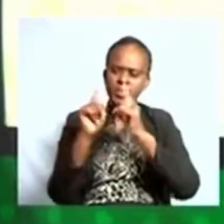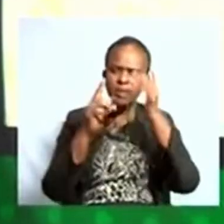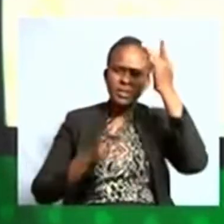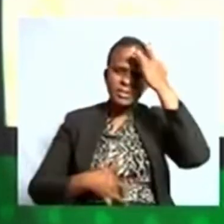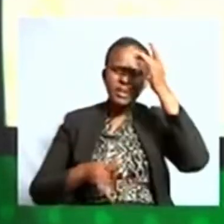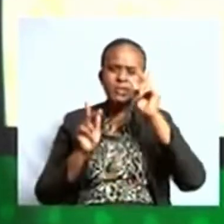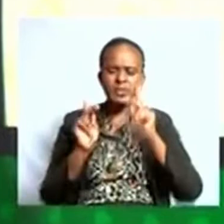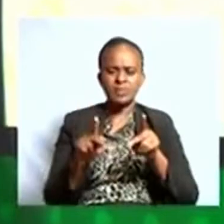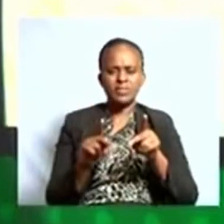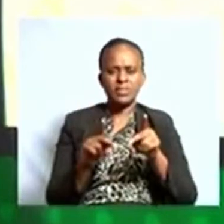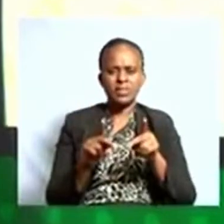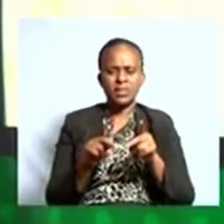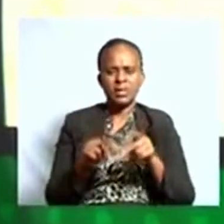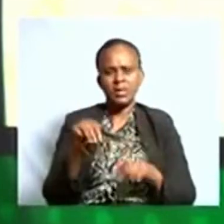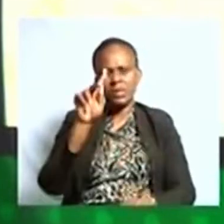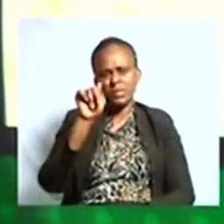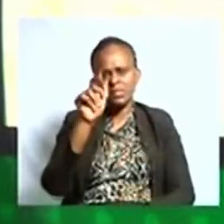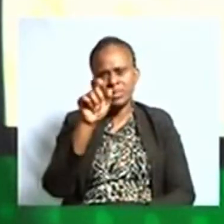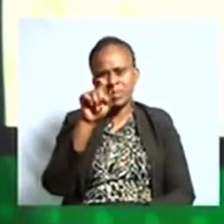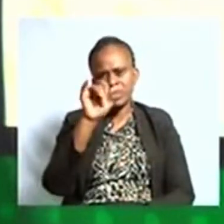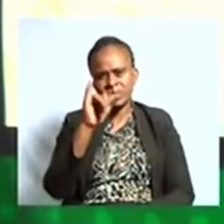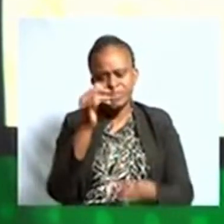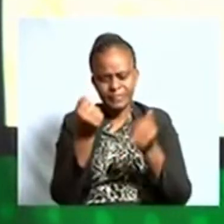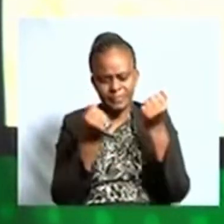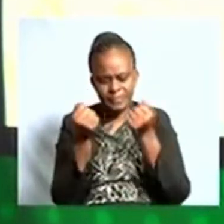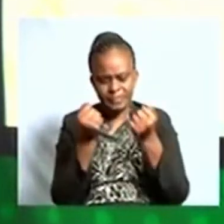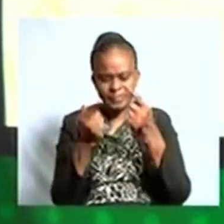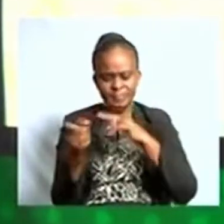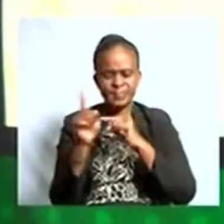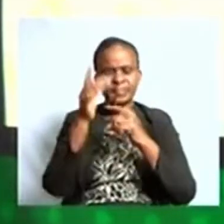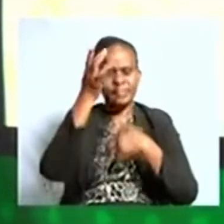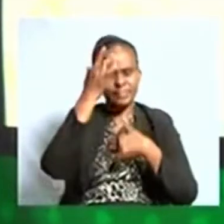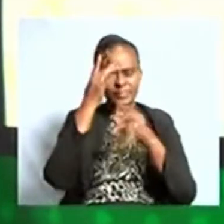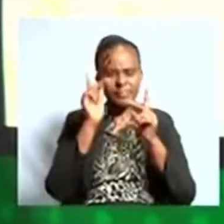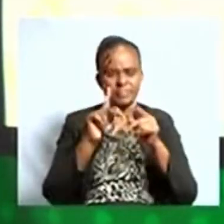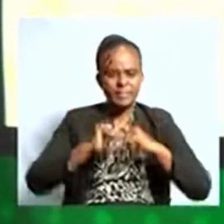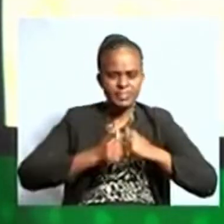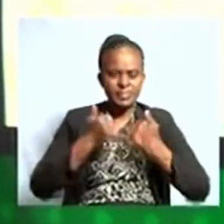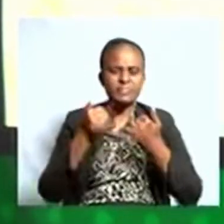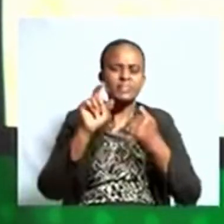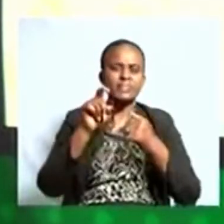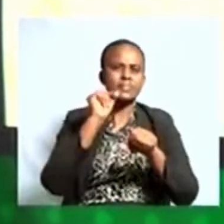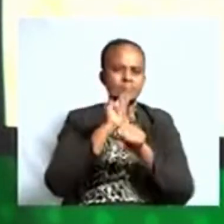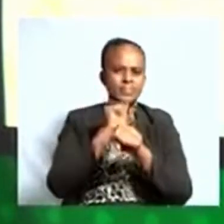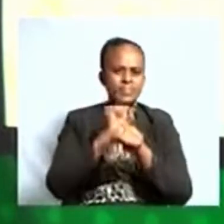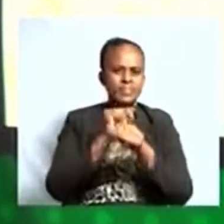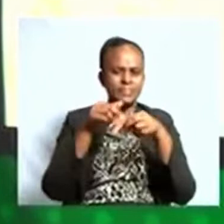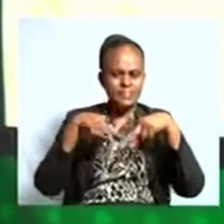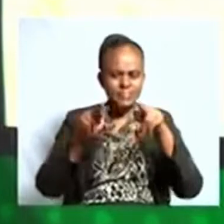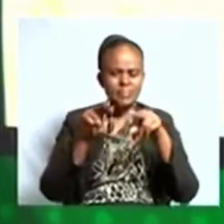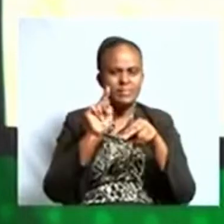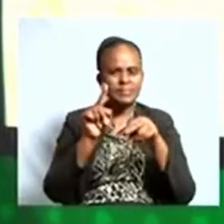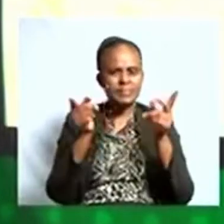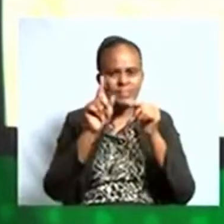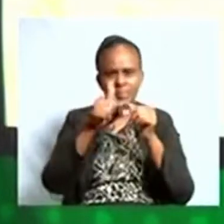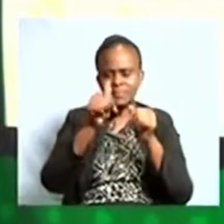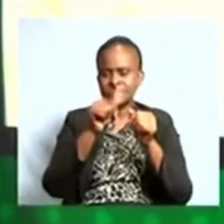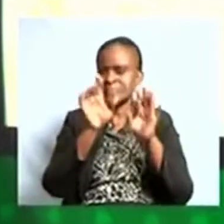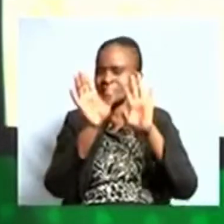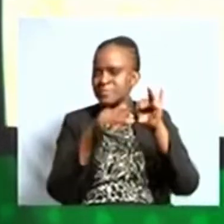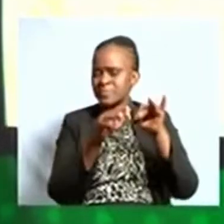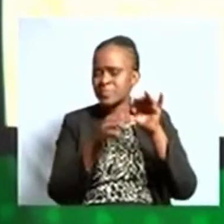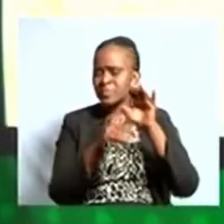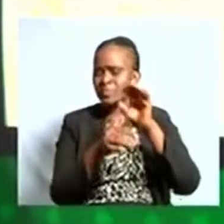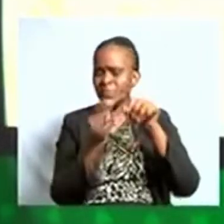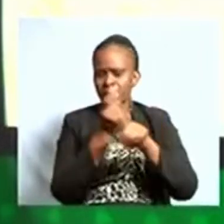the taxi get to your home to pick the patient? So we need to work on the roads, so that when you are knocking off late